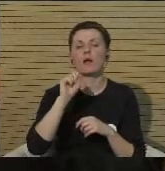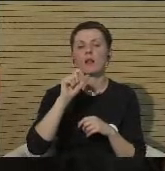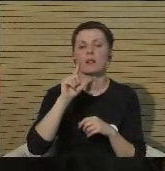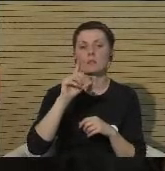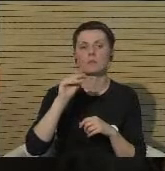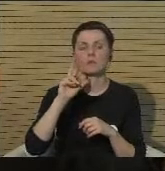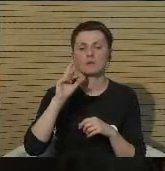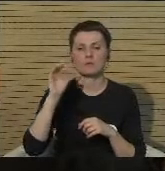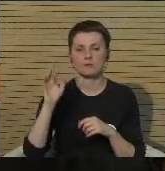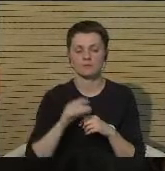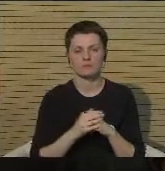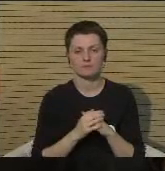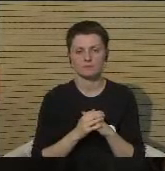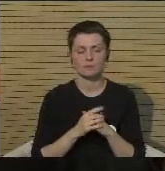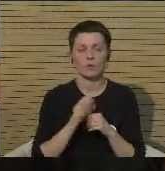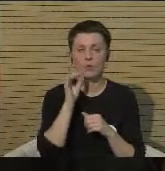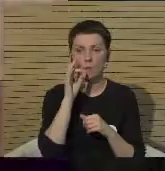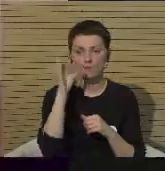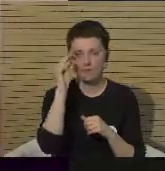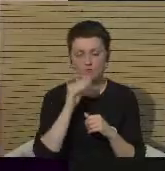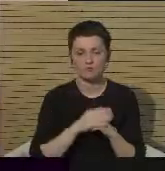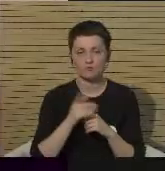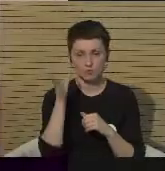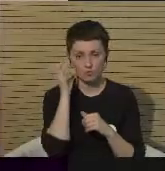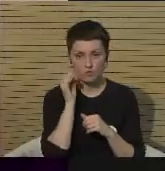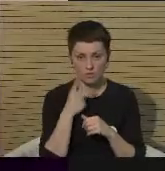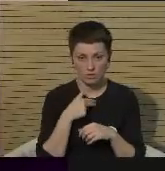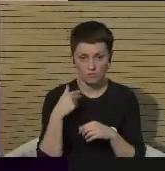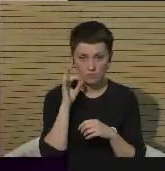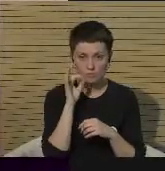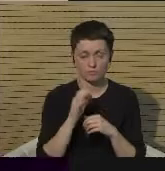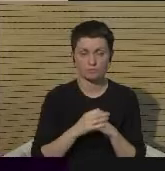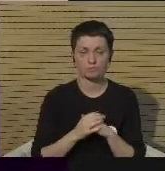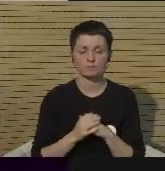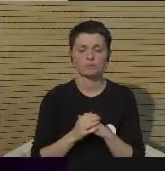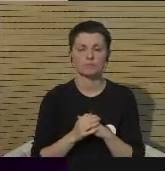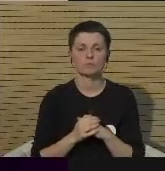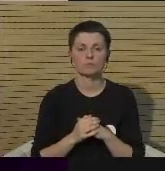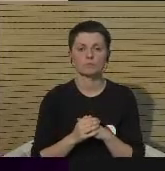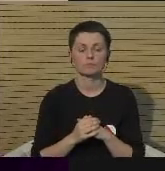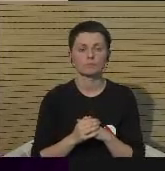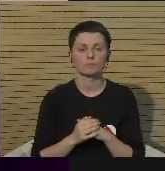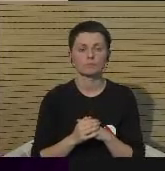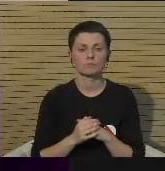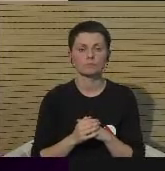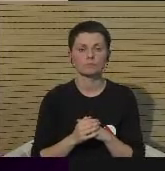with Yulya and Alhierd. Good evening. Can you hear us?